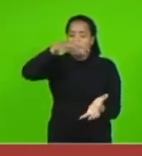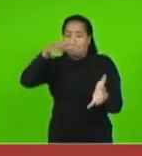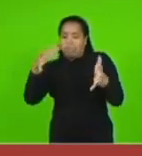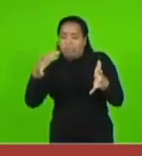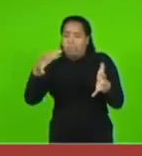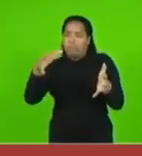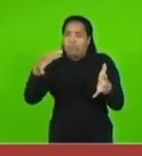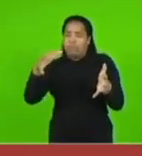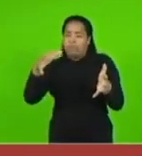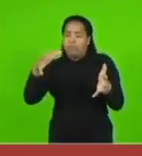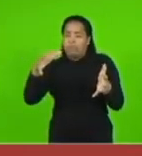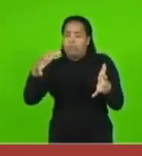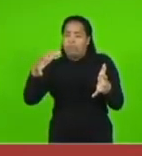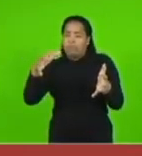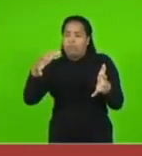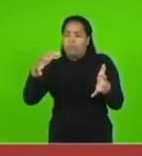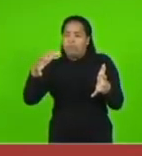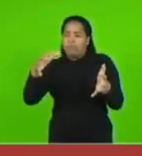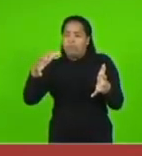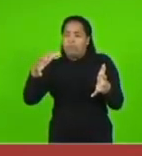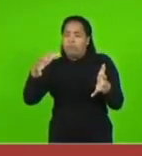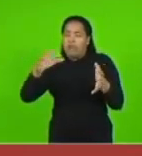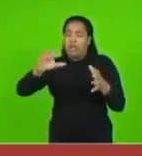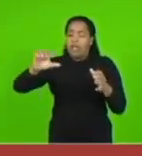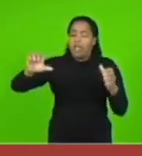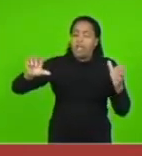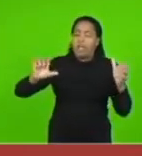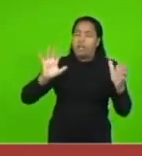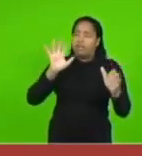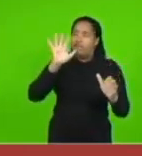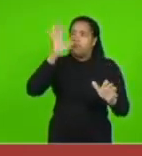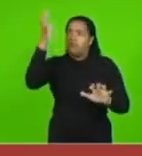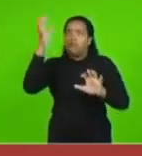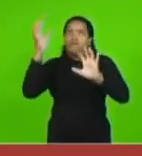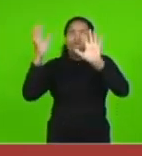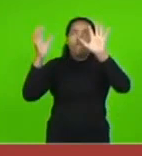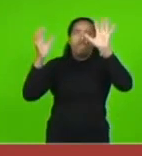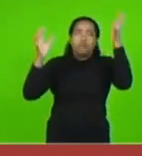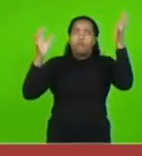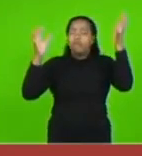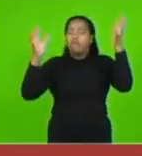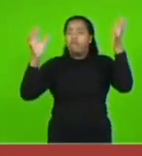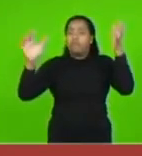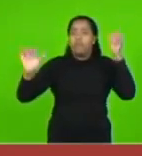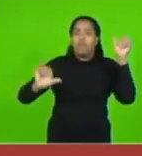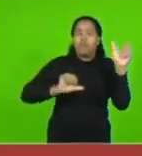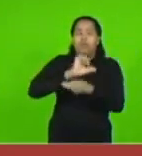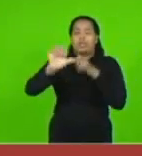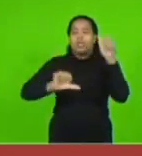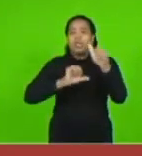when the other one starts, the first one, the one that came before it, doesn't just stop. They continue.